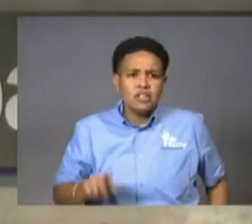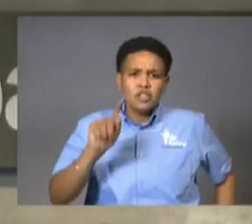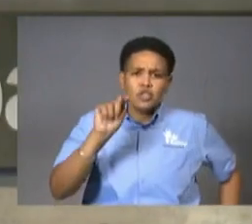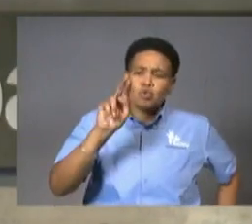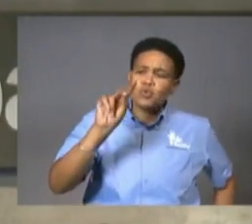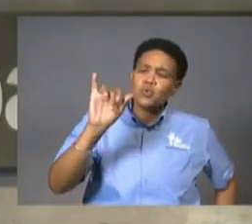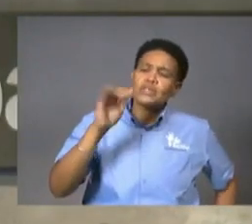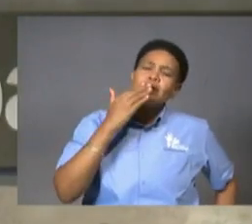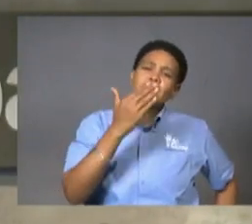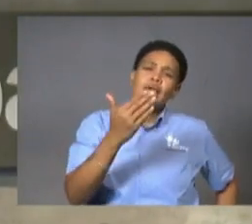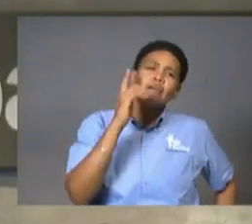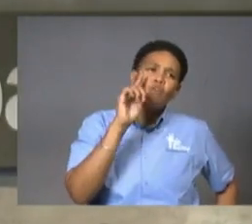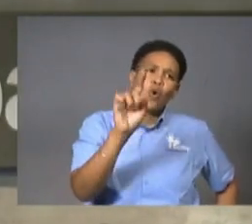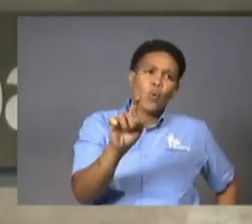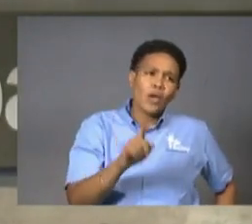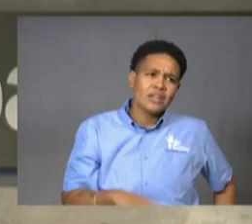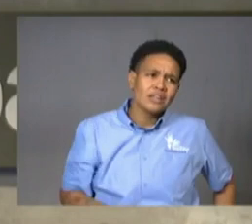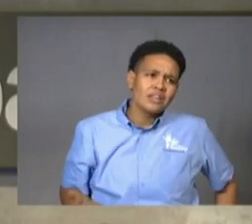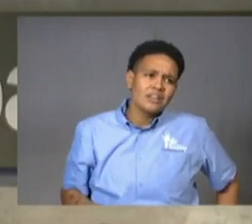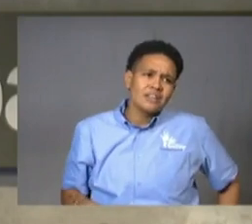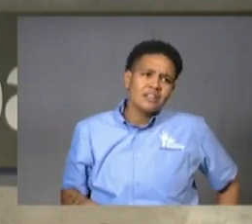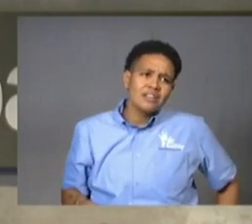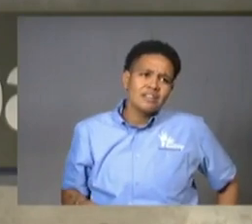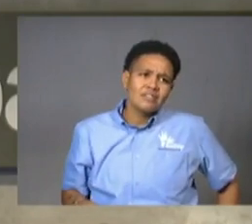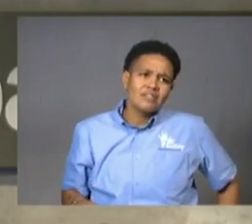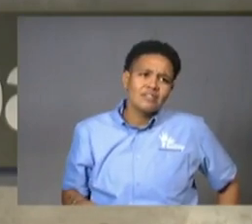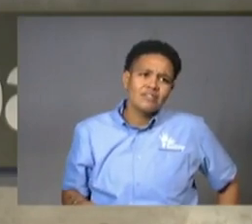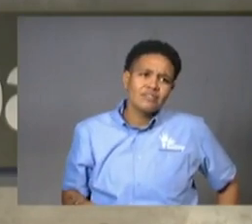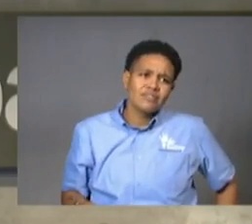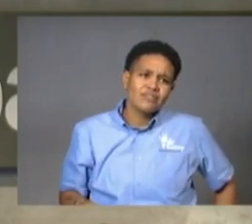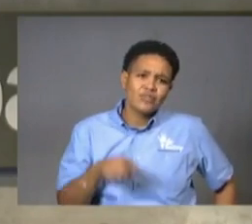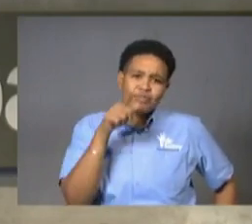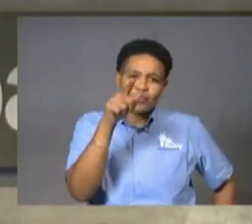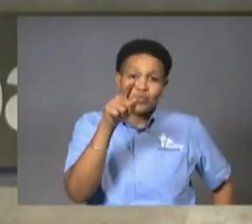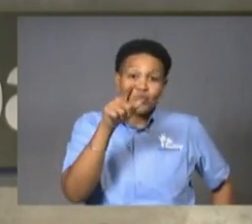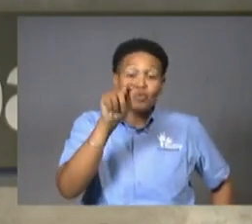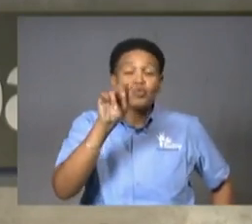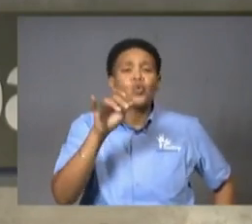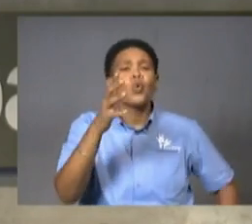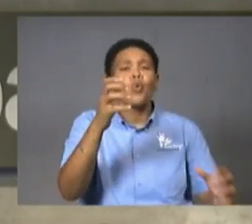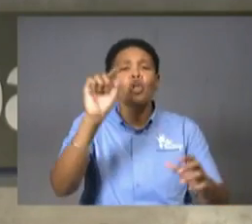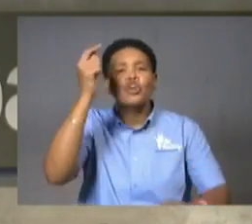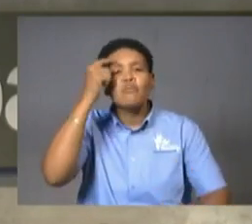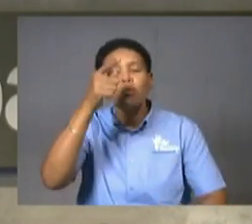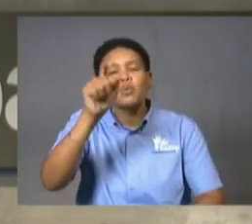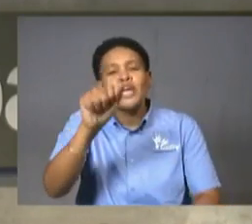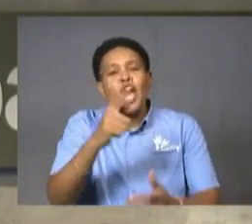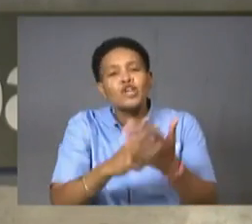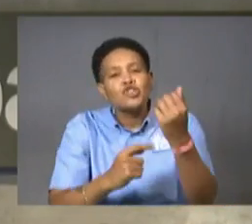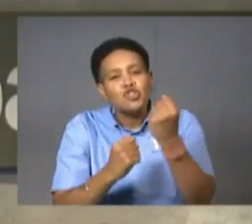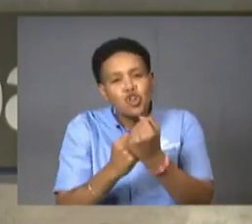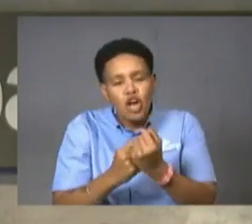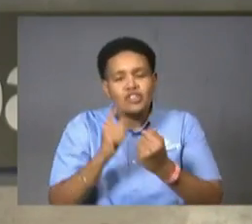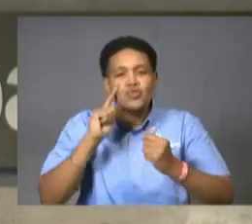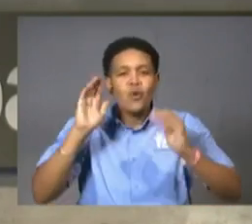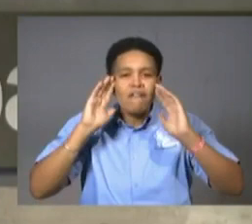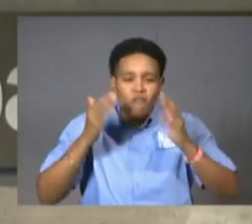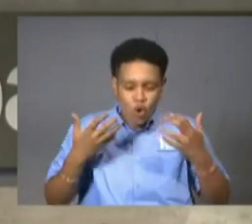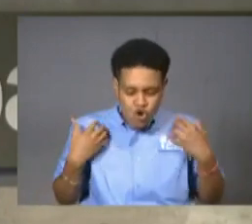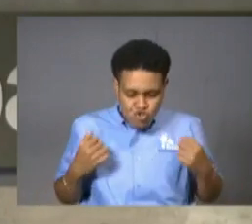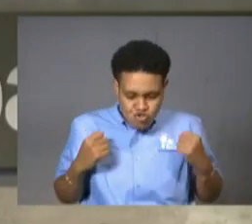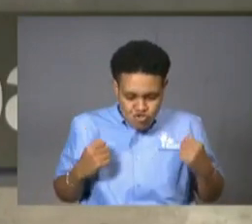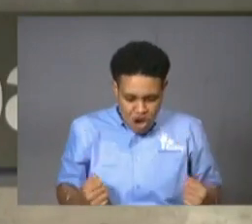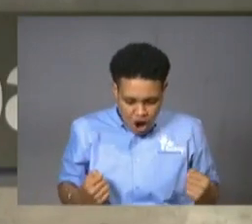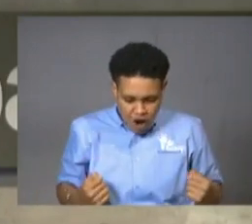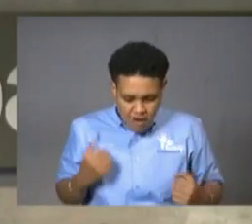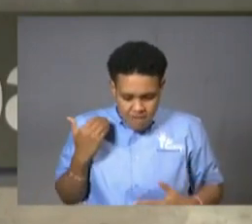question. You, Trudy Ann, want a government that you can trust to focus on recovering in